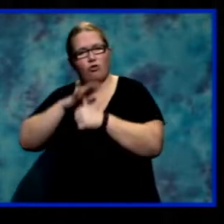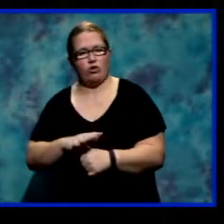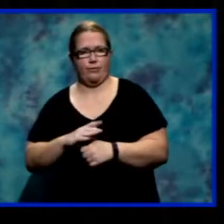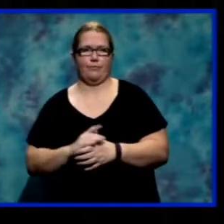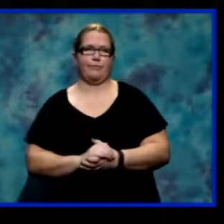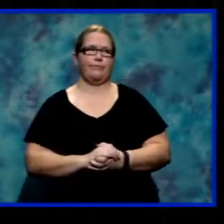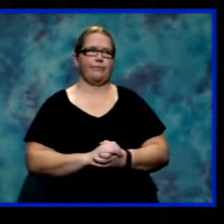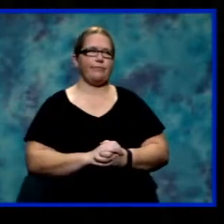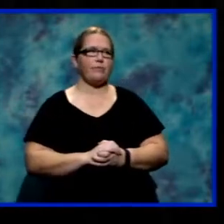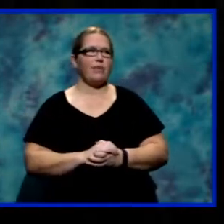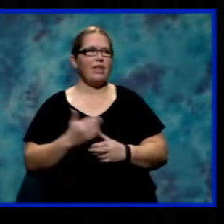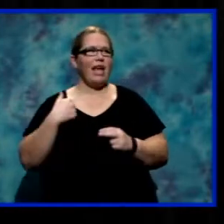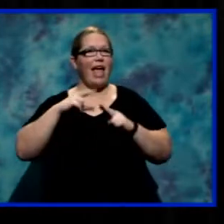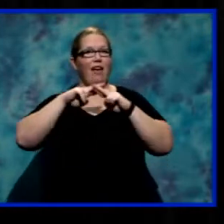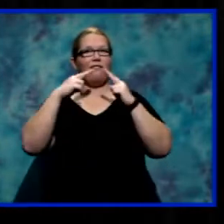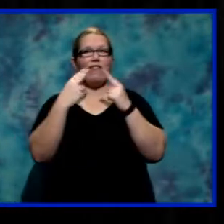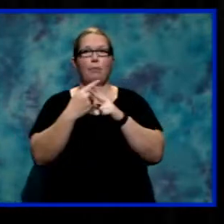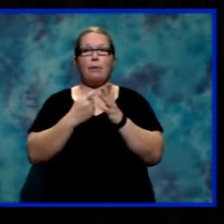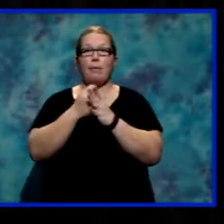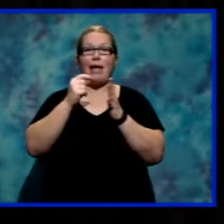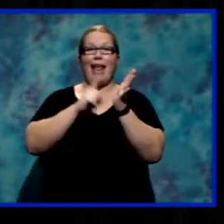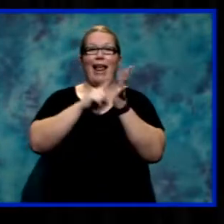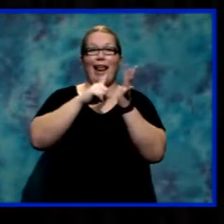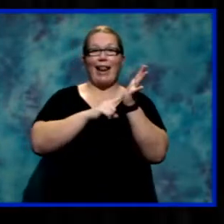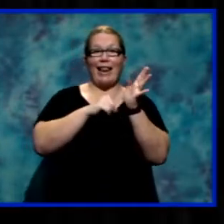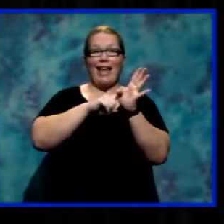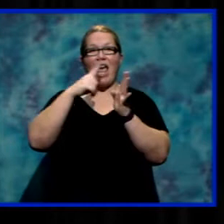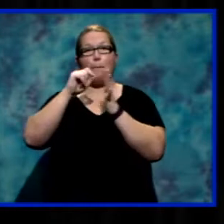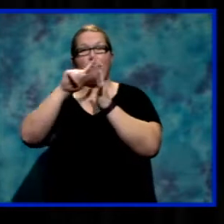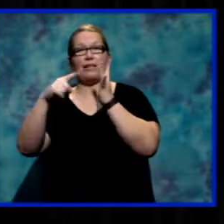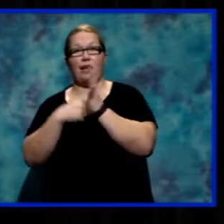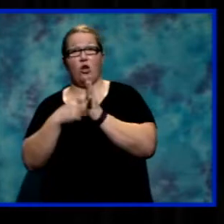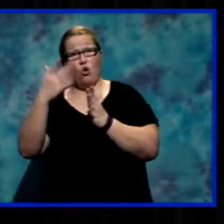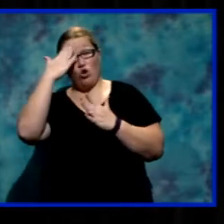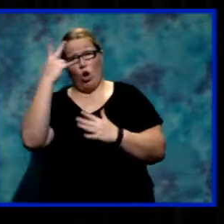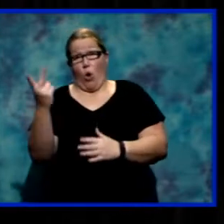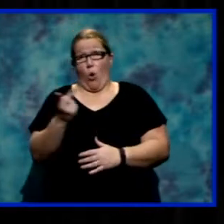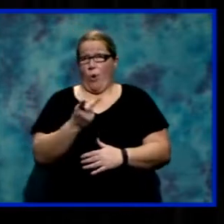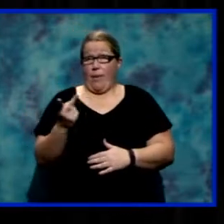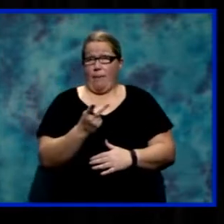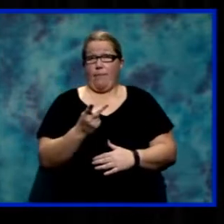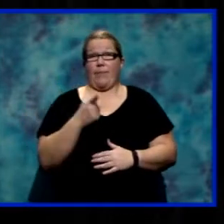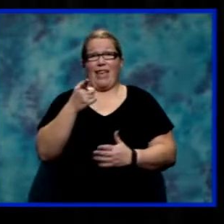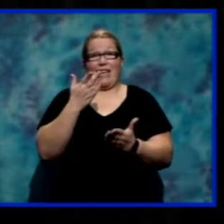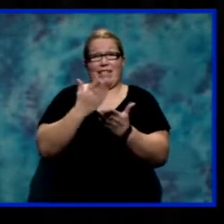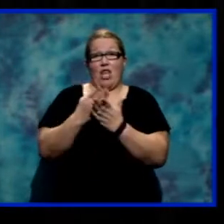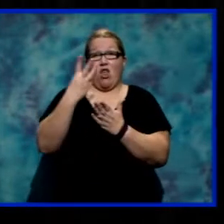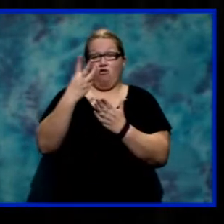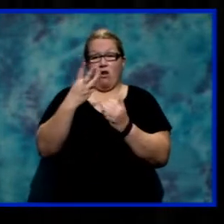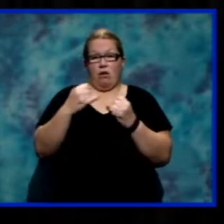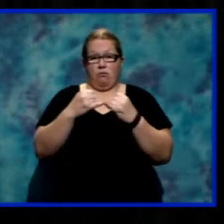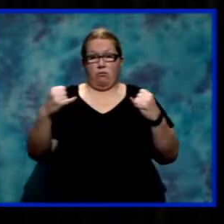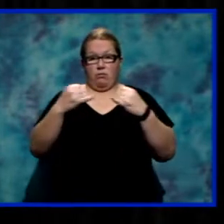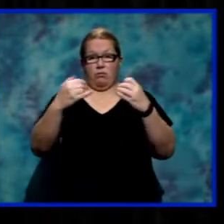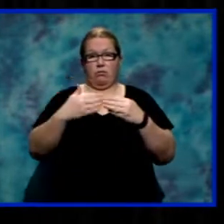Our family members here, Lily and Peter. If you don't know who Lily and Peter are, they're sitting three rows from the front.